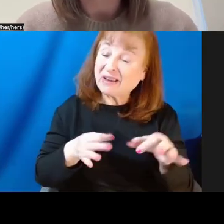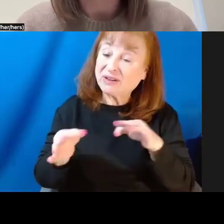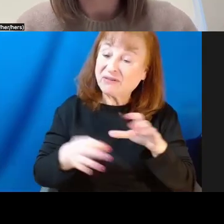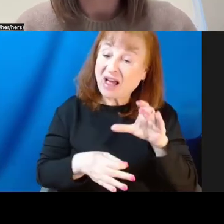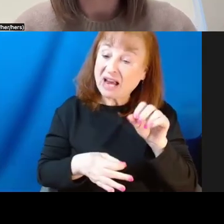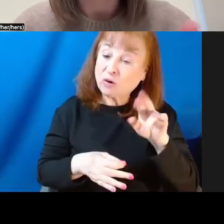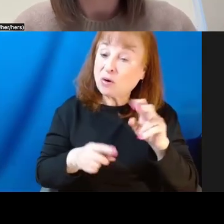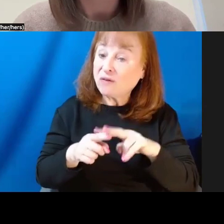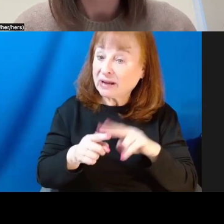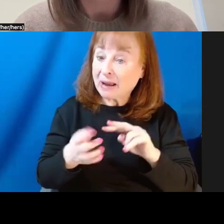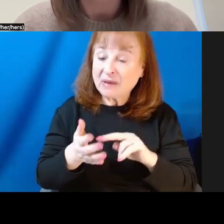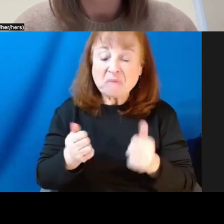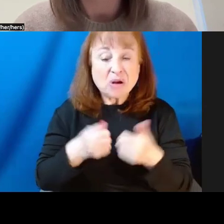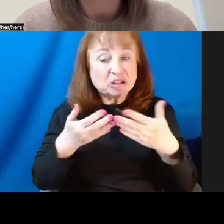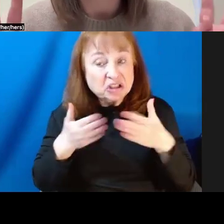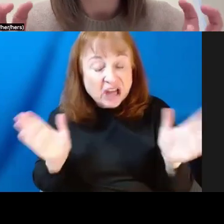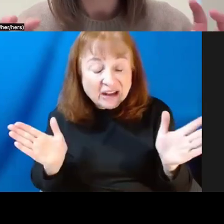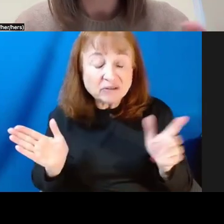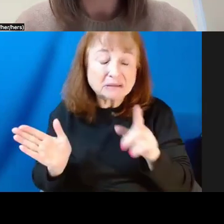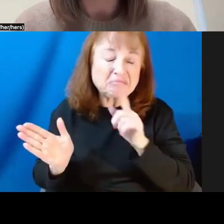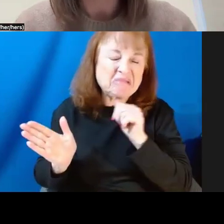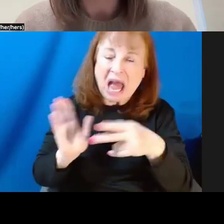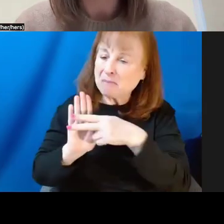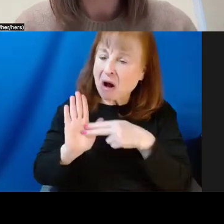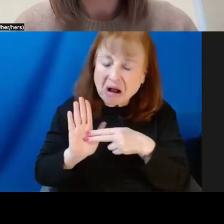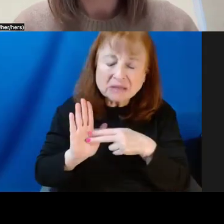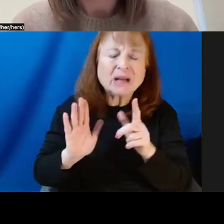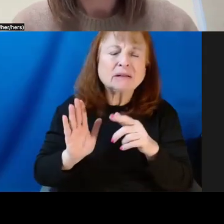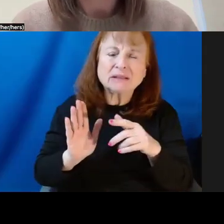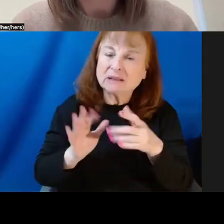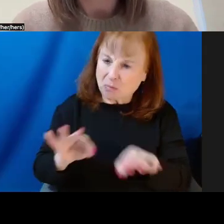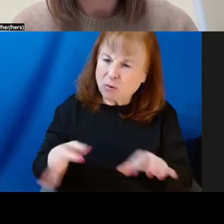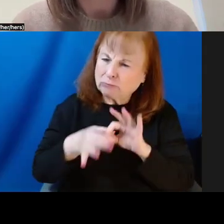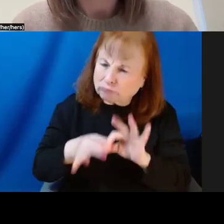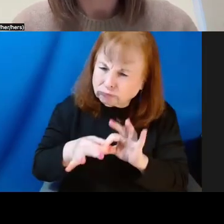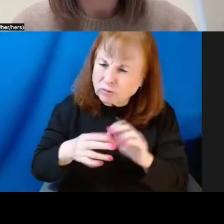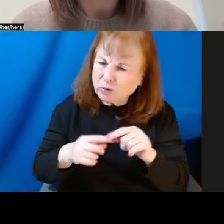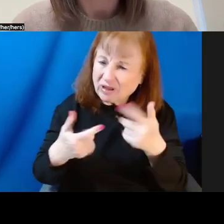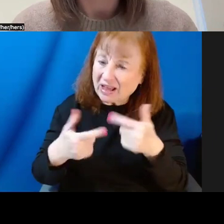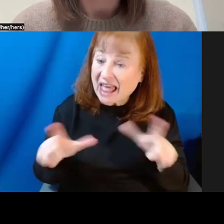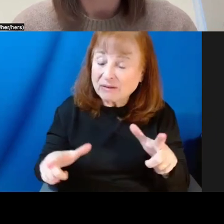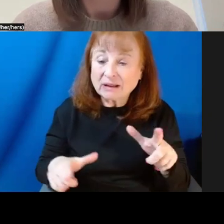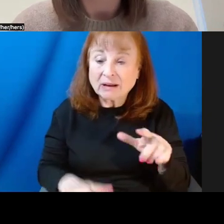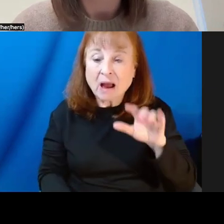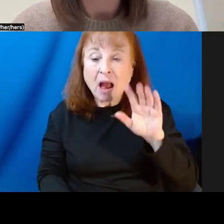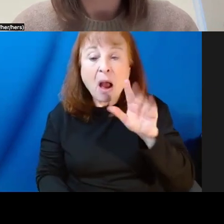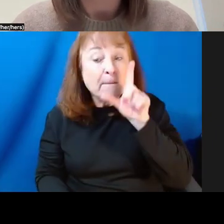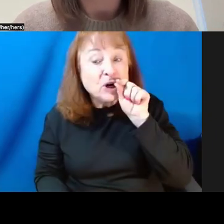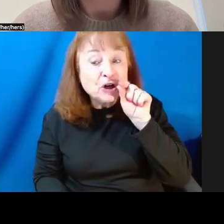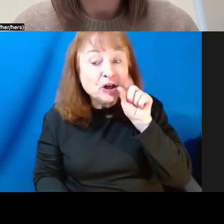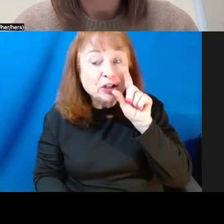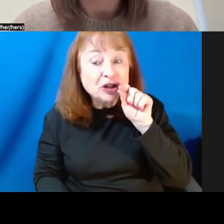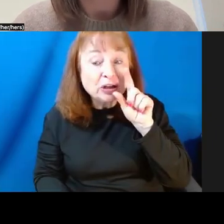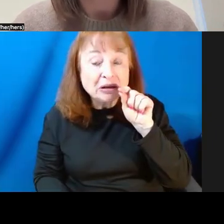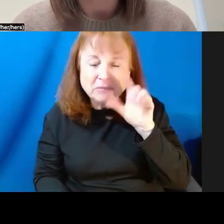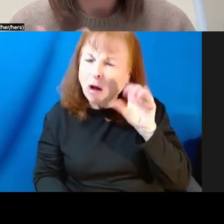that are the most general or unmarked or central to the language. So words like bird would be